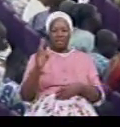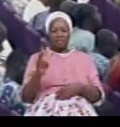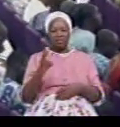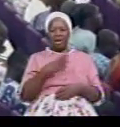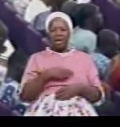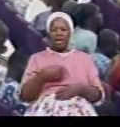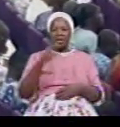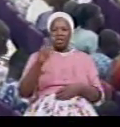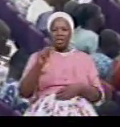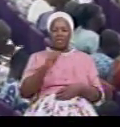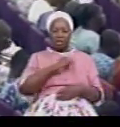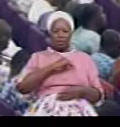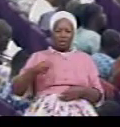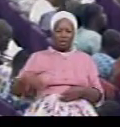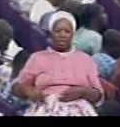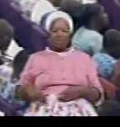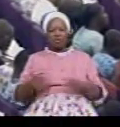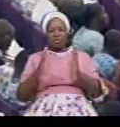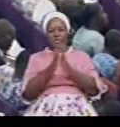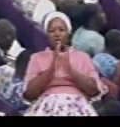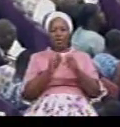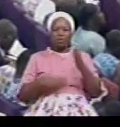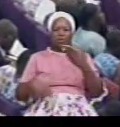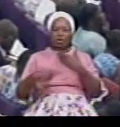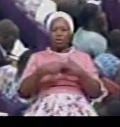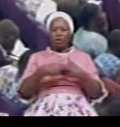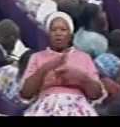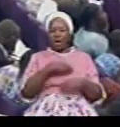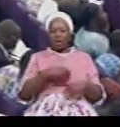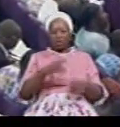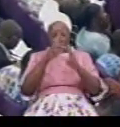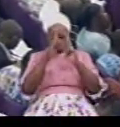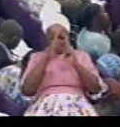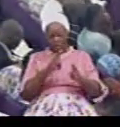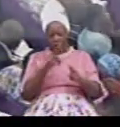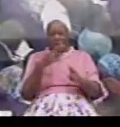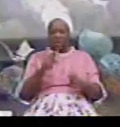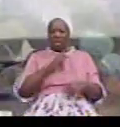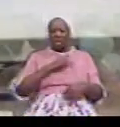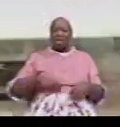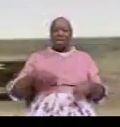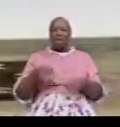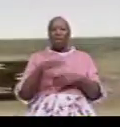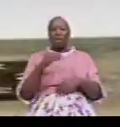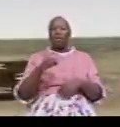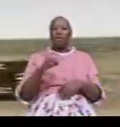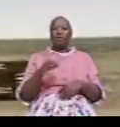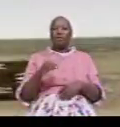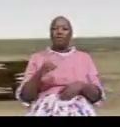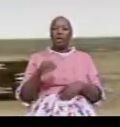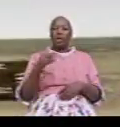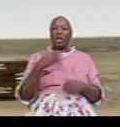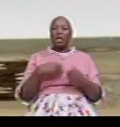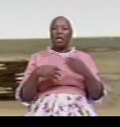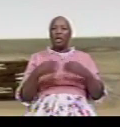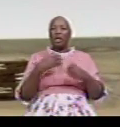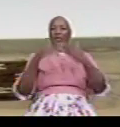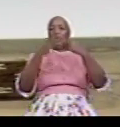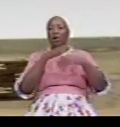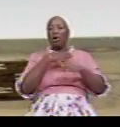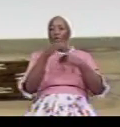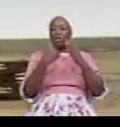and honor the King of heaven, all whose works are truth, and